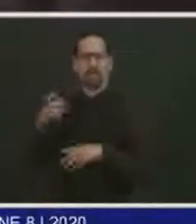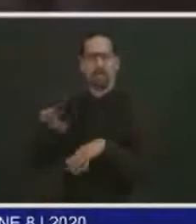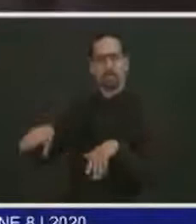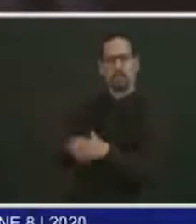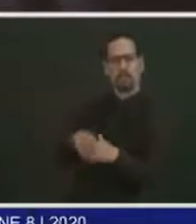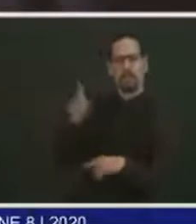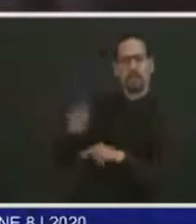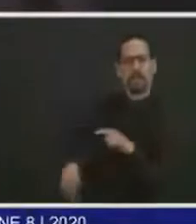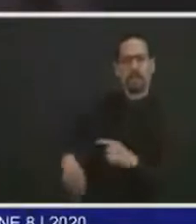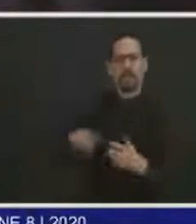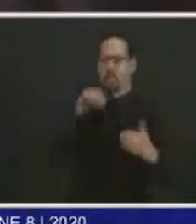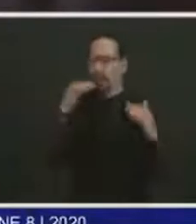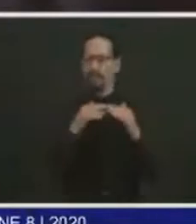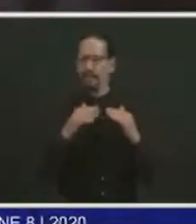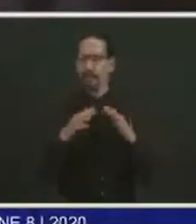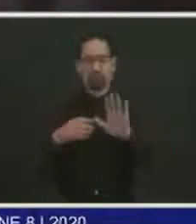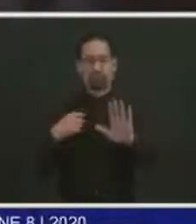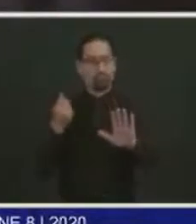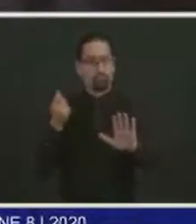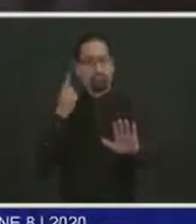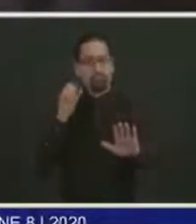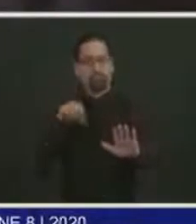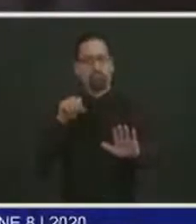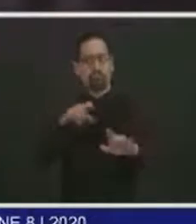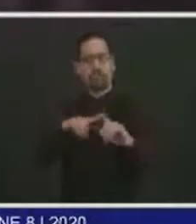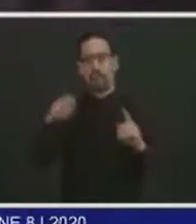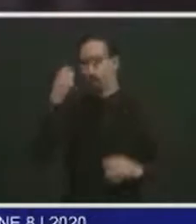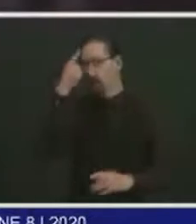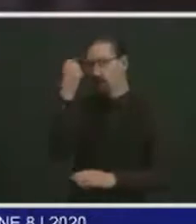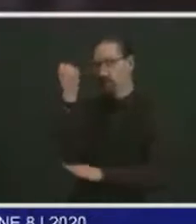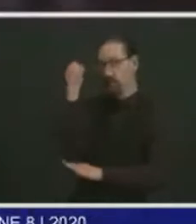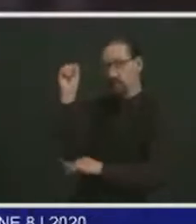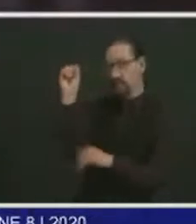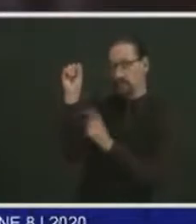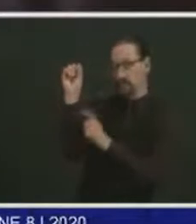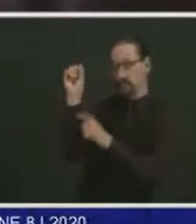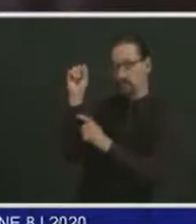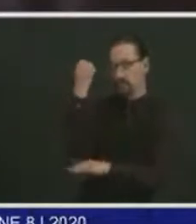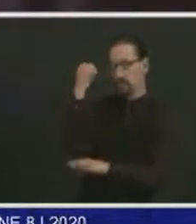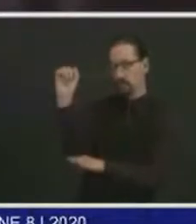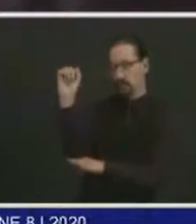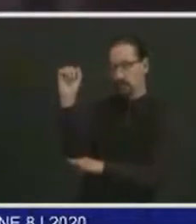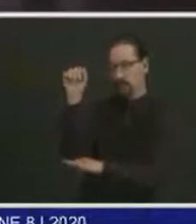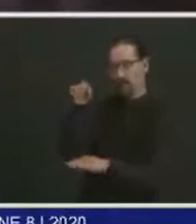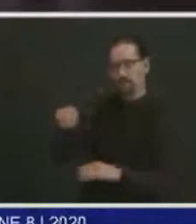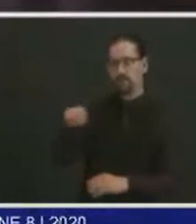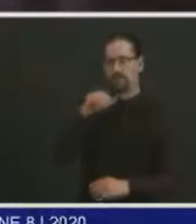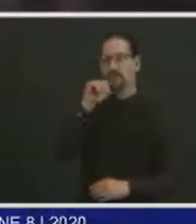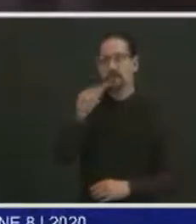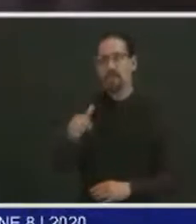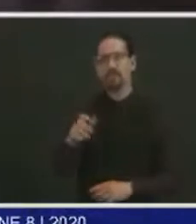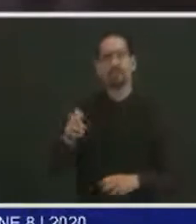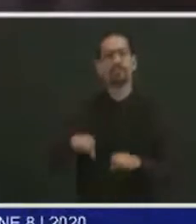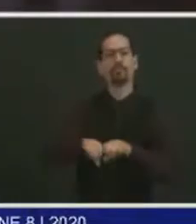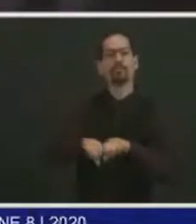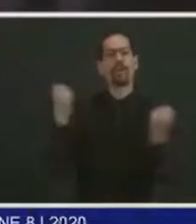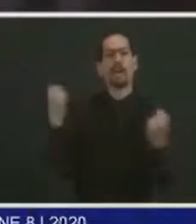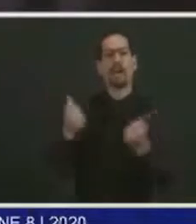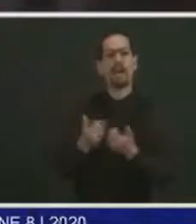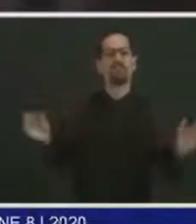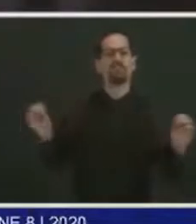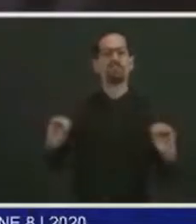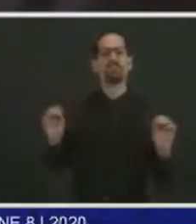The protests were in clear violation of the gathering. Having said that, I'm not sure what the alternative